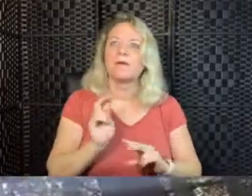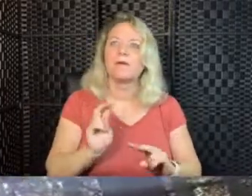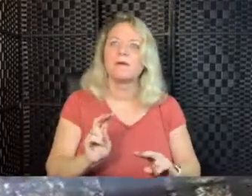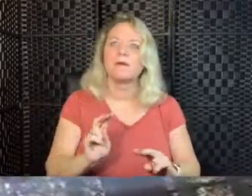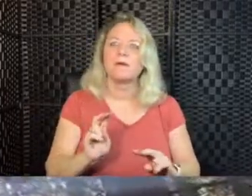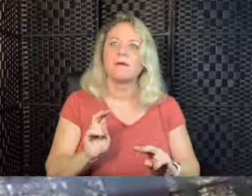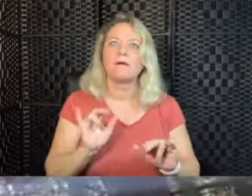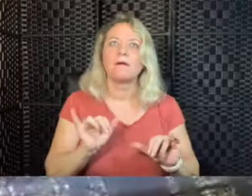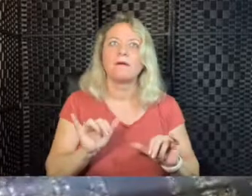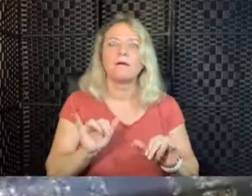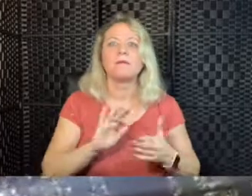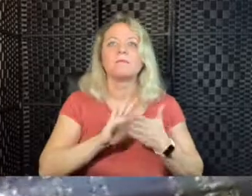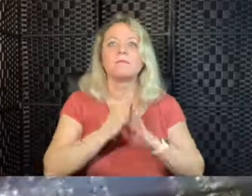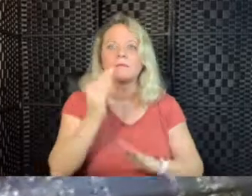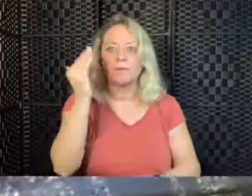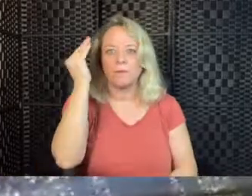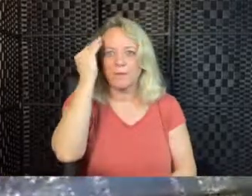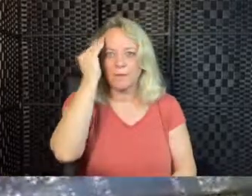Thank you.